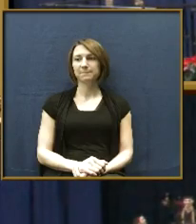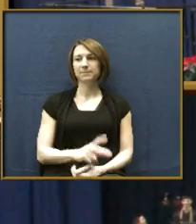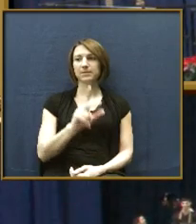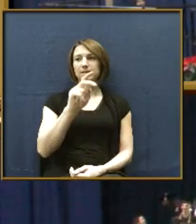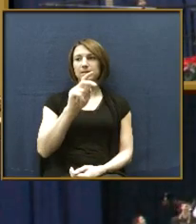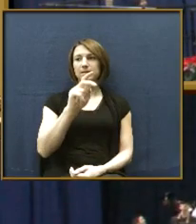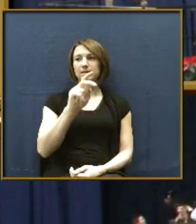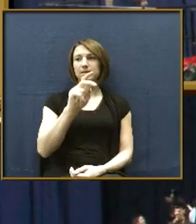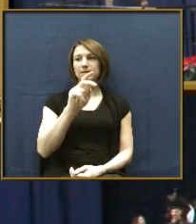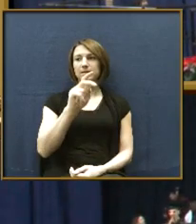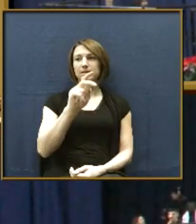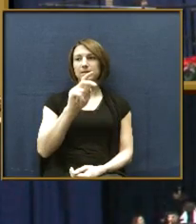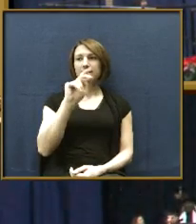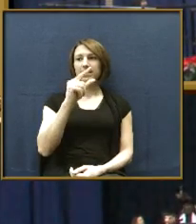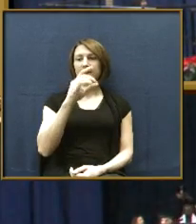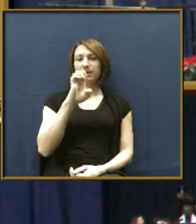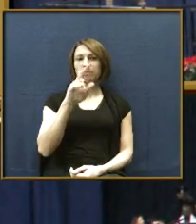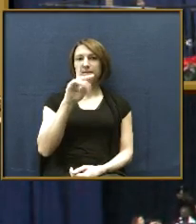Henry.